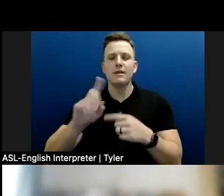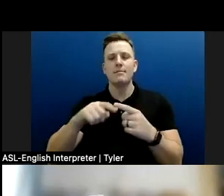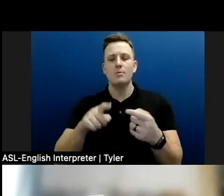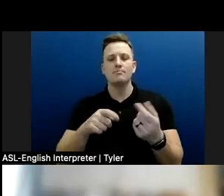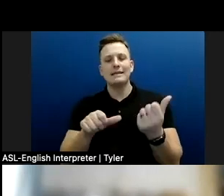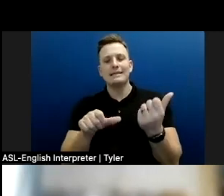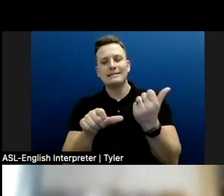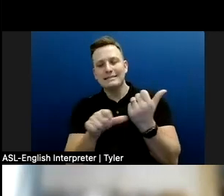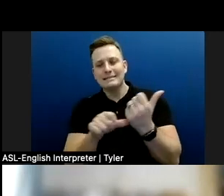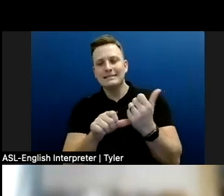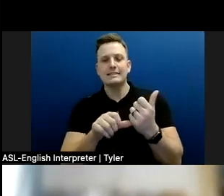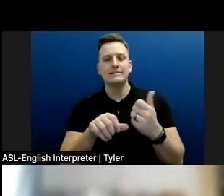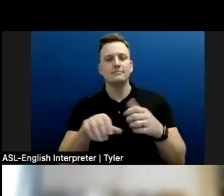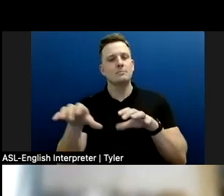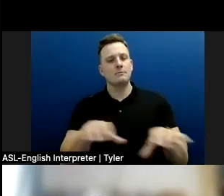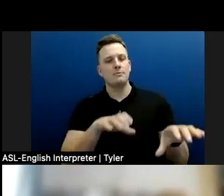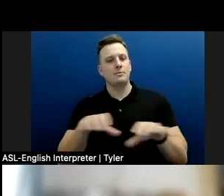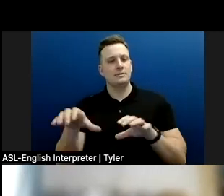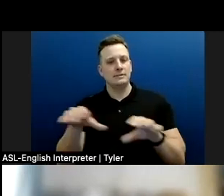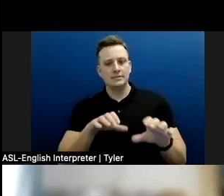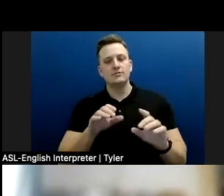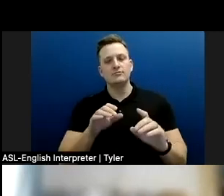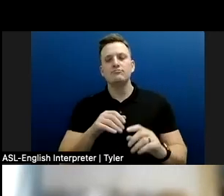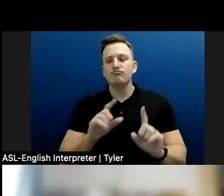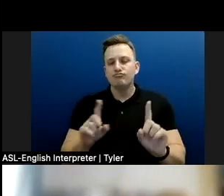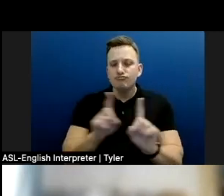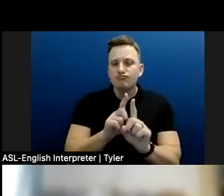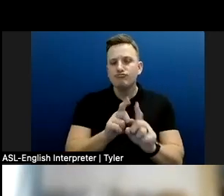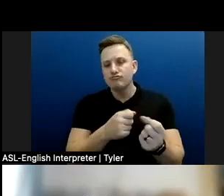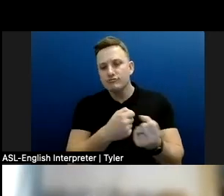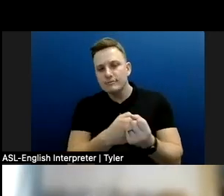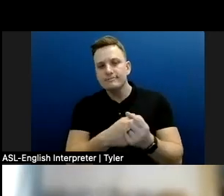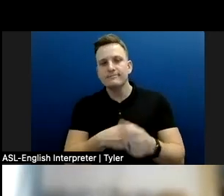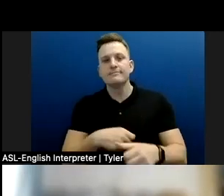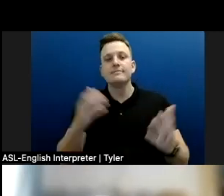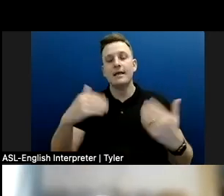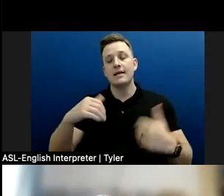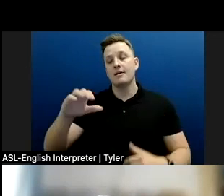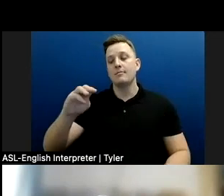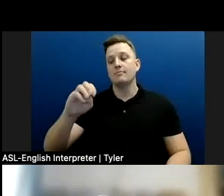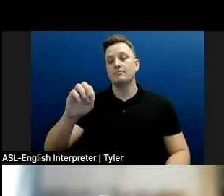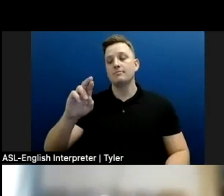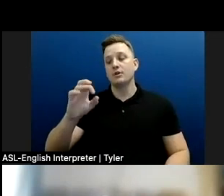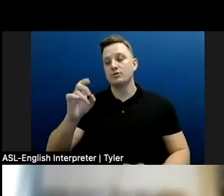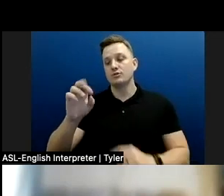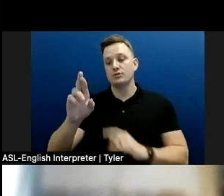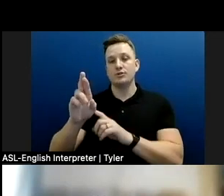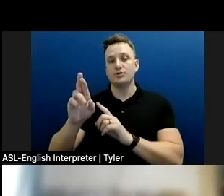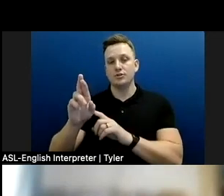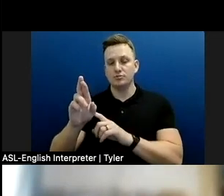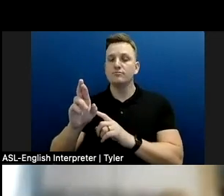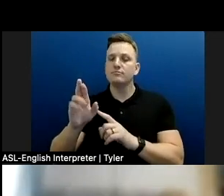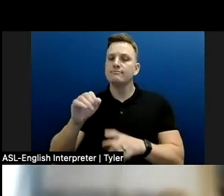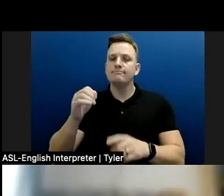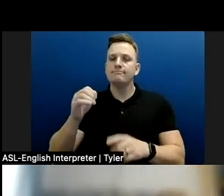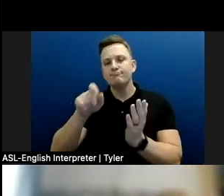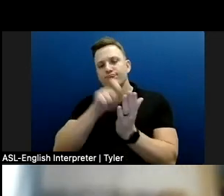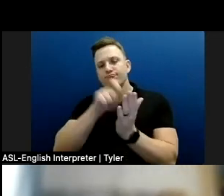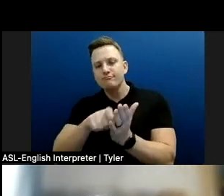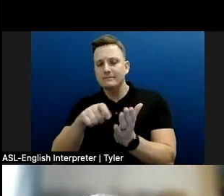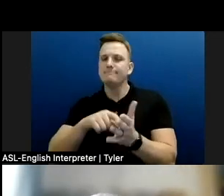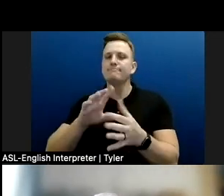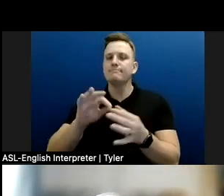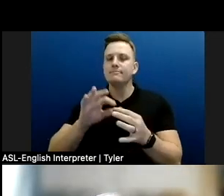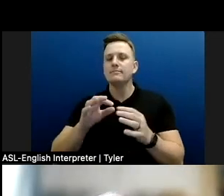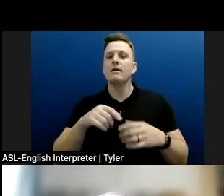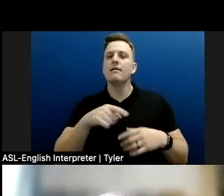And Mercer has this idea that children are guided to construct knowledge.